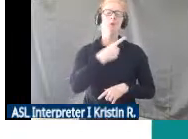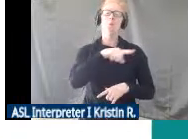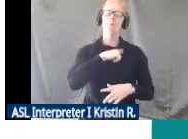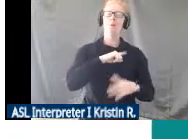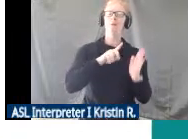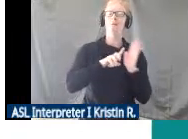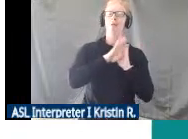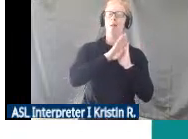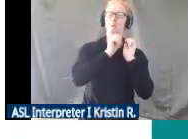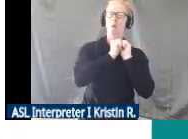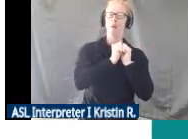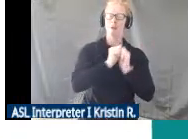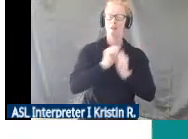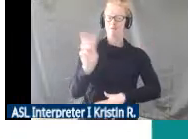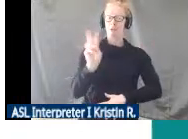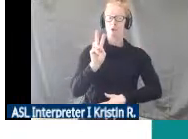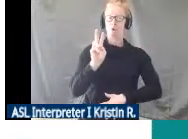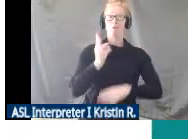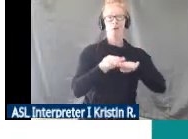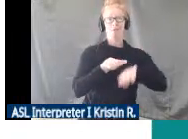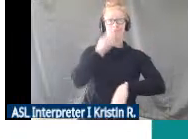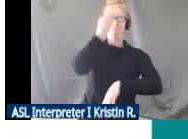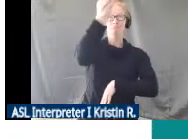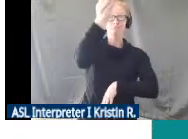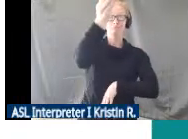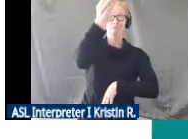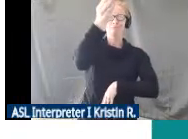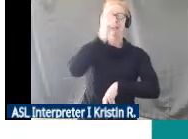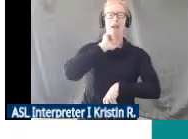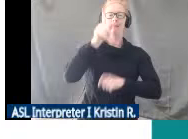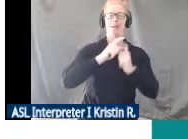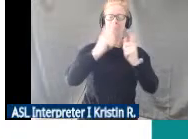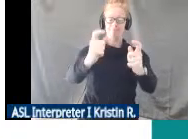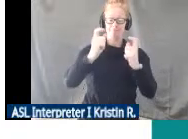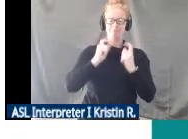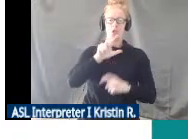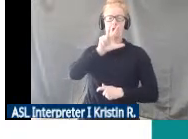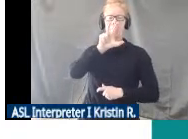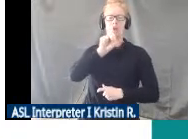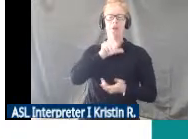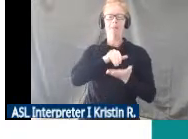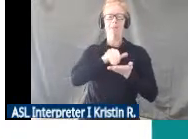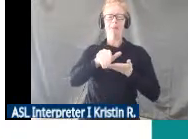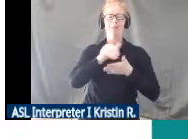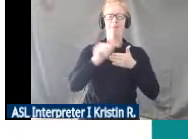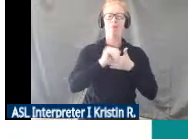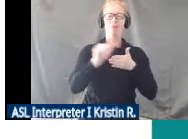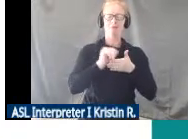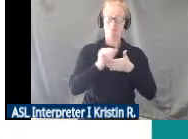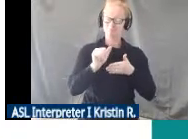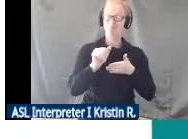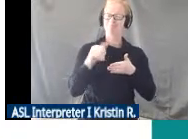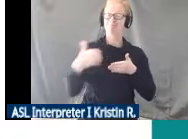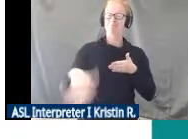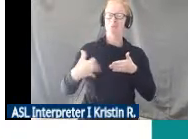of Vancouver submitted that and was awarded $30 million from that program. The intent behind that grant